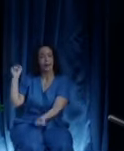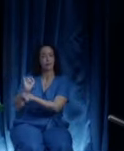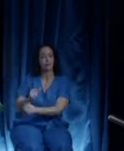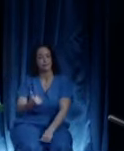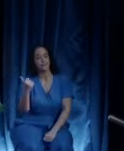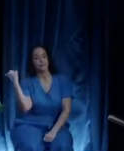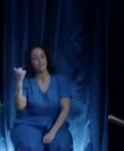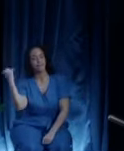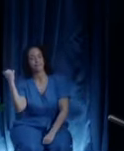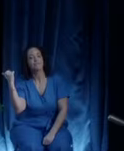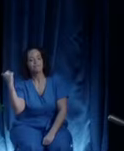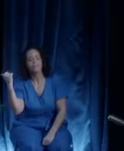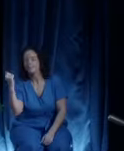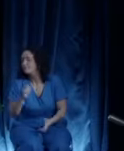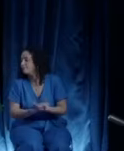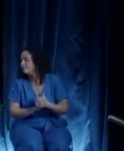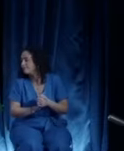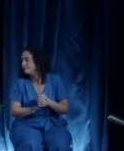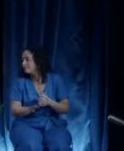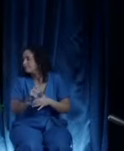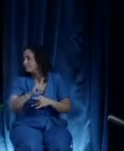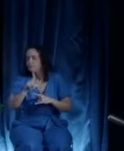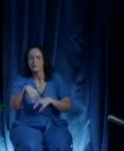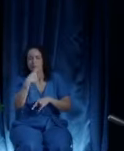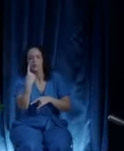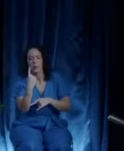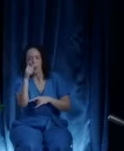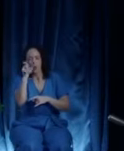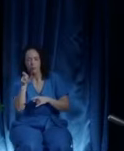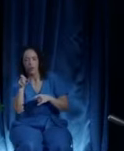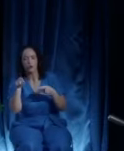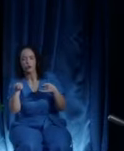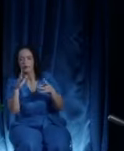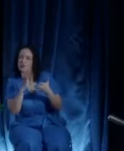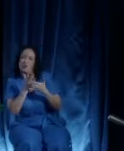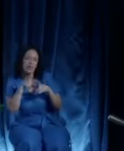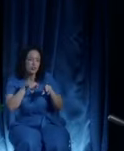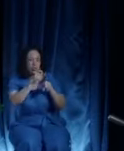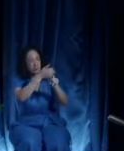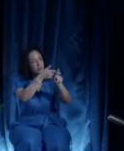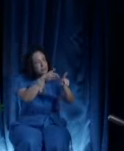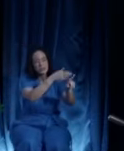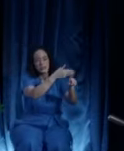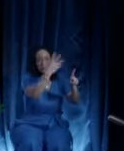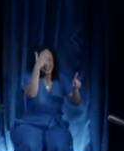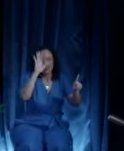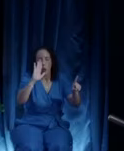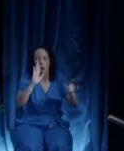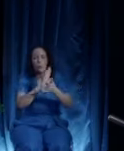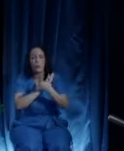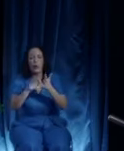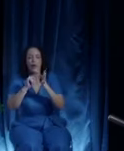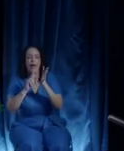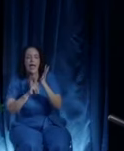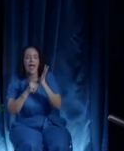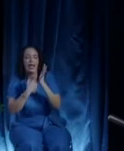really fall from power. And then there's this one who wasn't so much of an attempt, but it was this guy called Henry Rich who said, they said, the